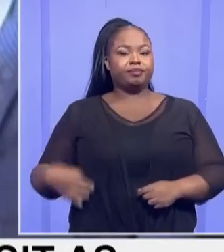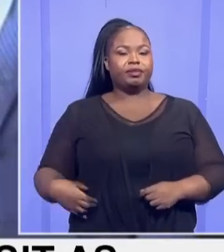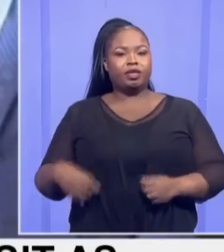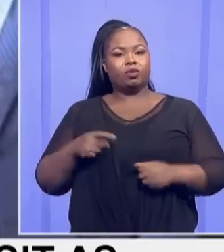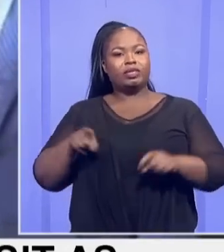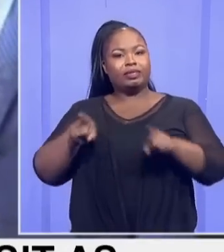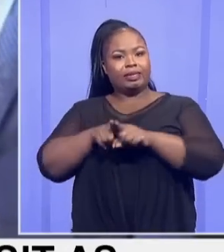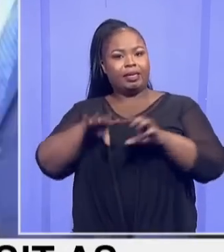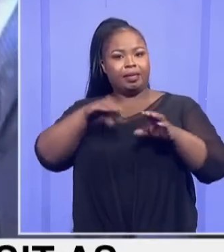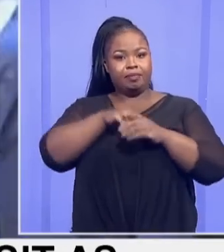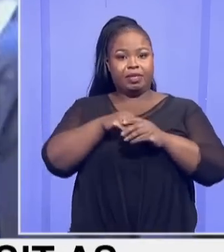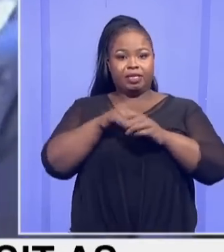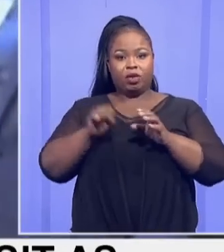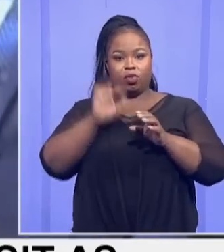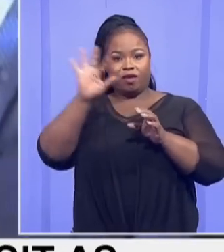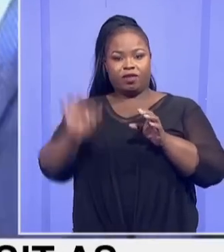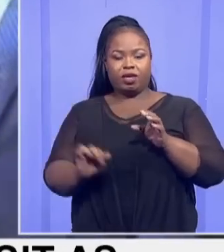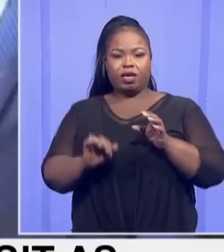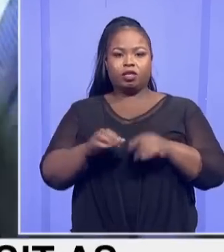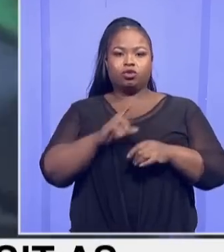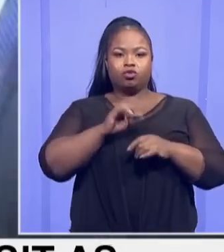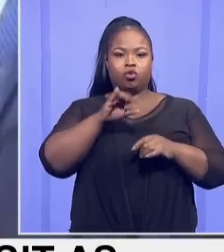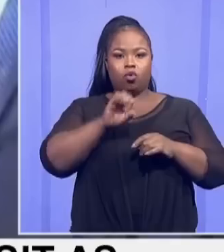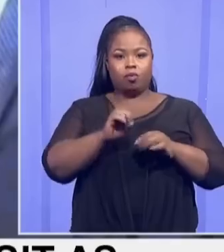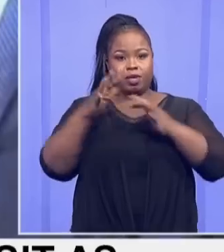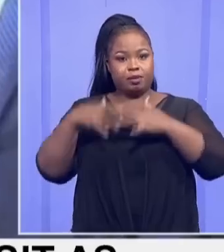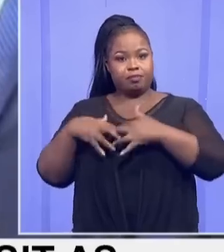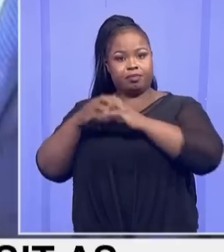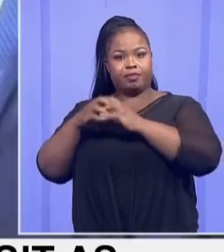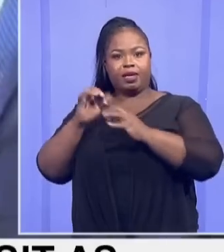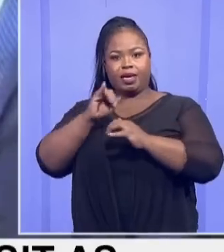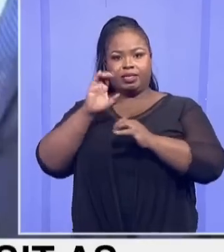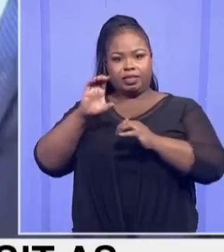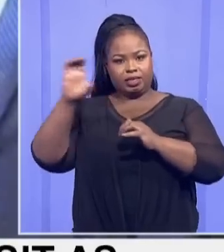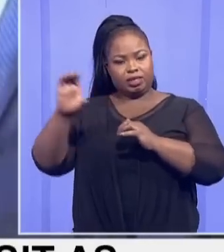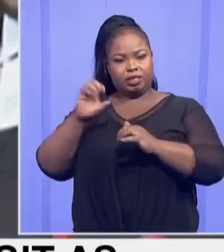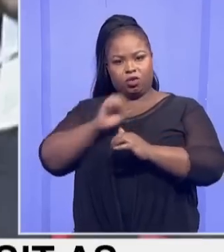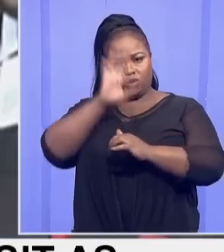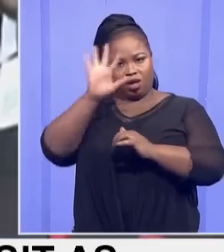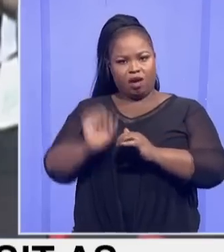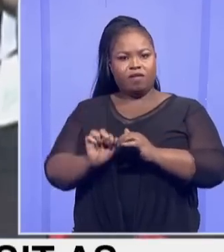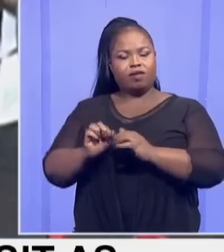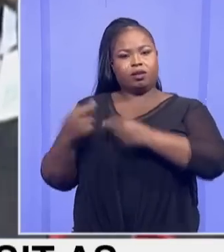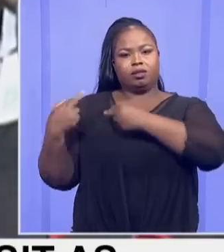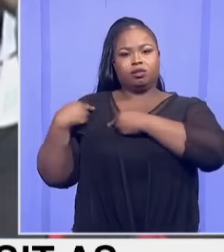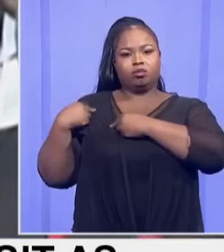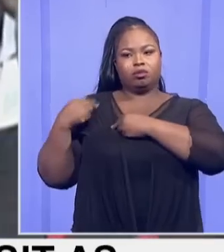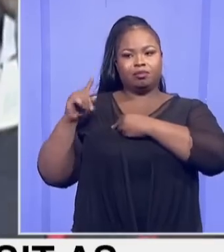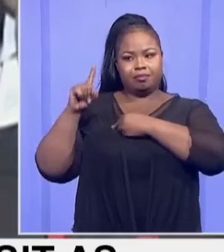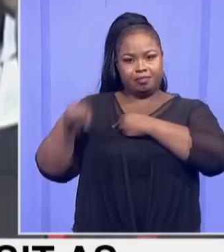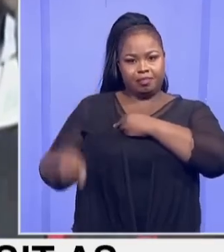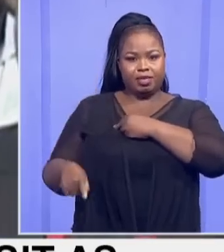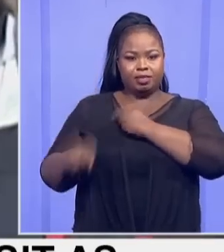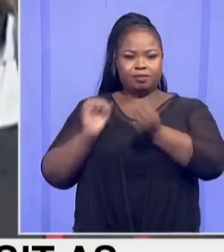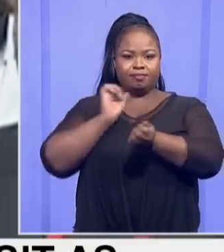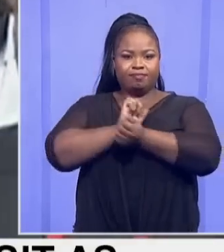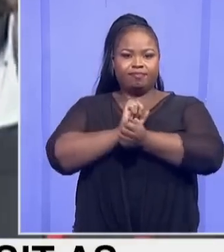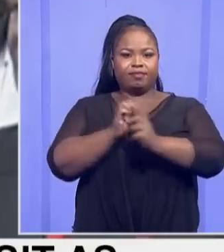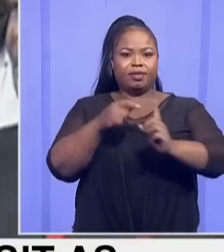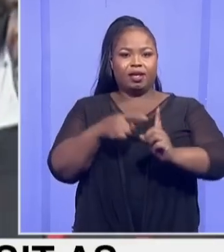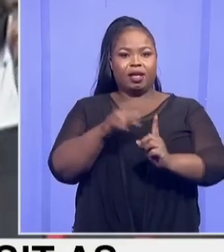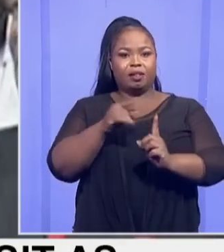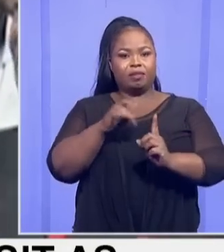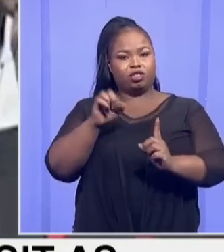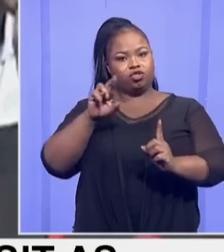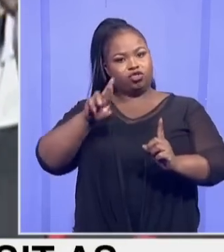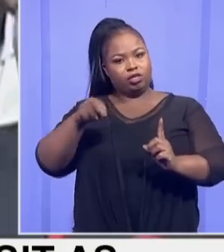Statute, which established the ICC, South Africa was under a duty to arrest al-Bashir. Ahead